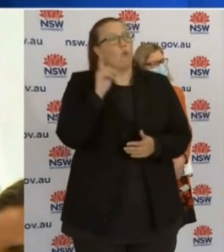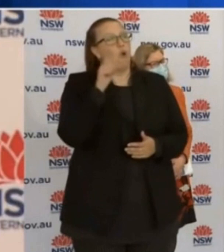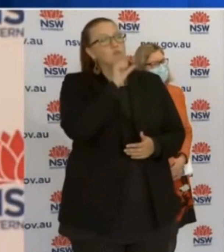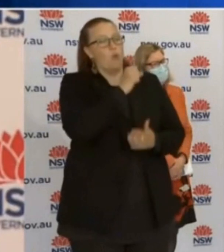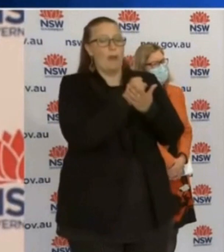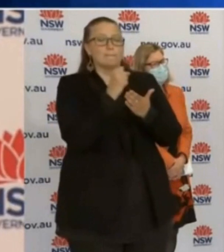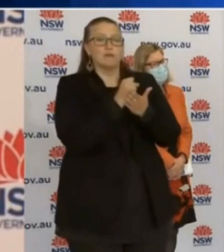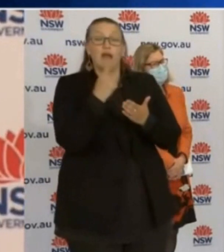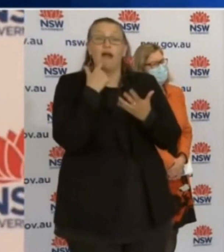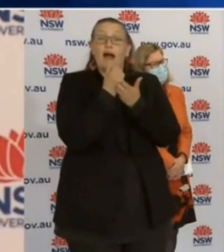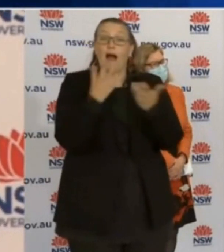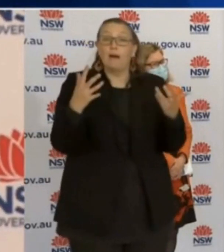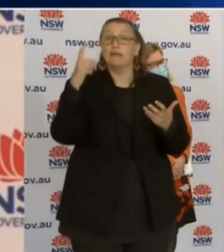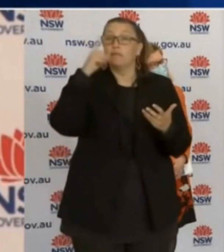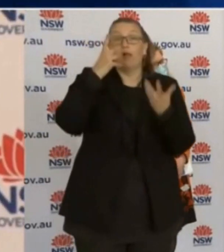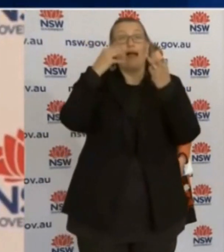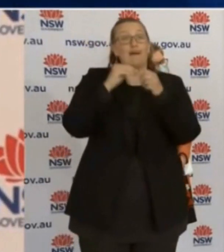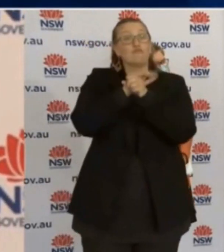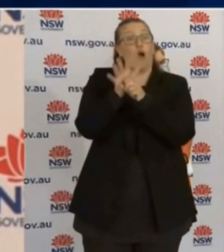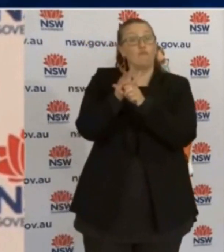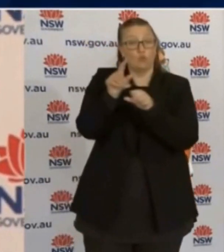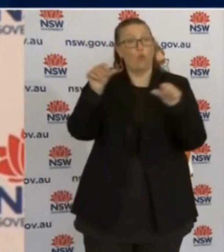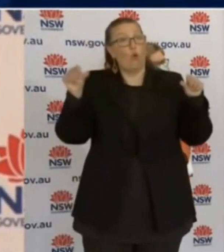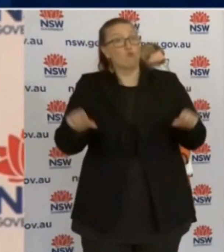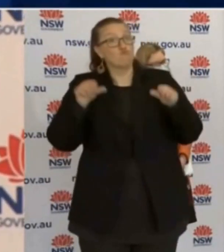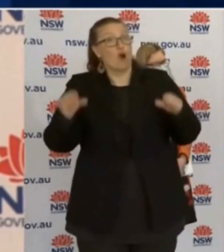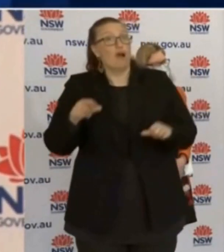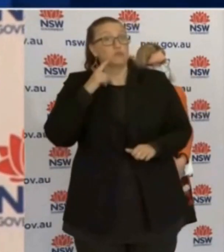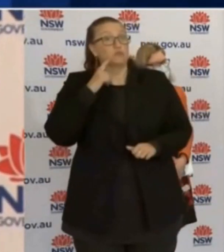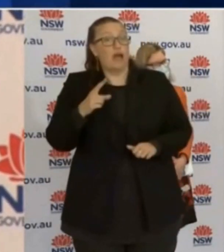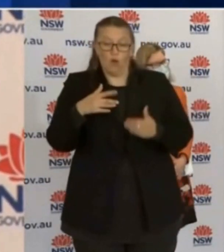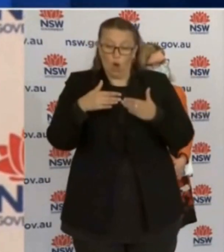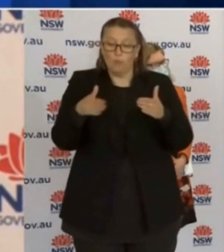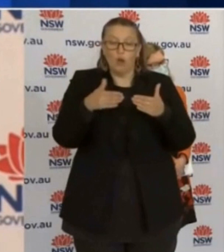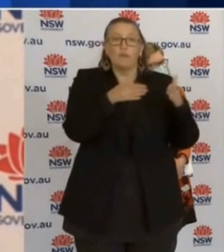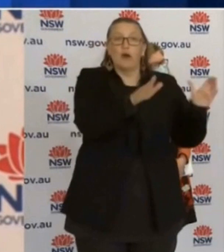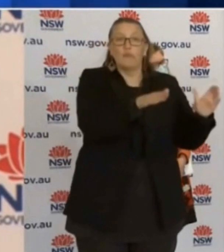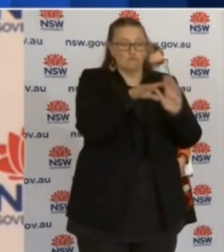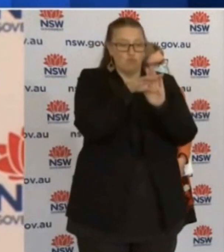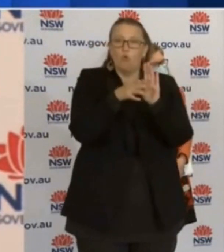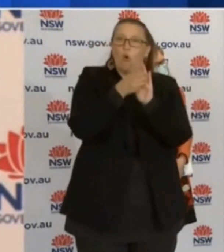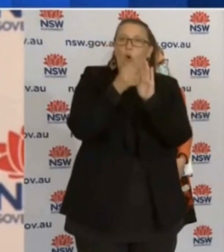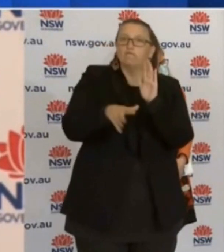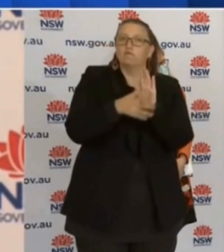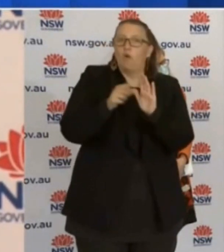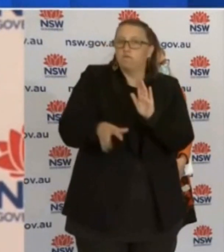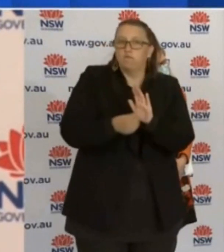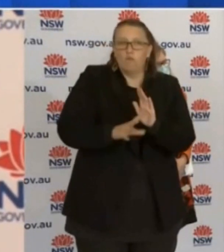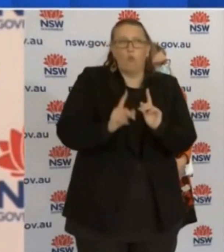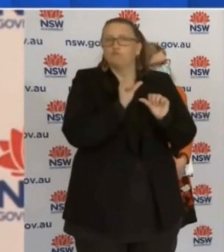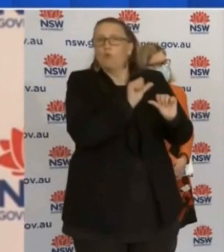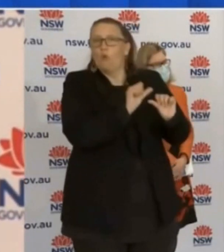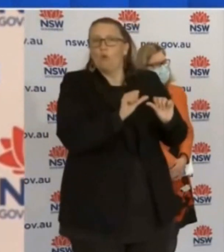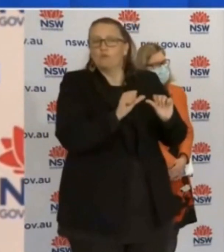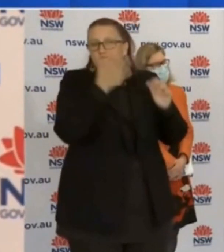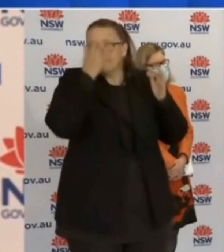terms of community transmission, rather than just the glib line about as close to zero as possible? Well, the Doherty report provides good guidance for